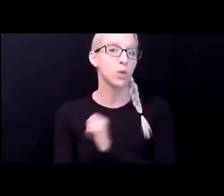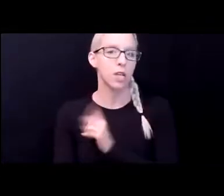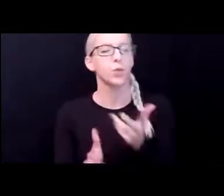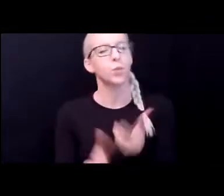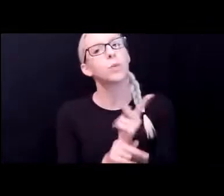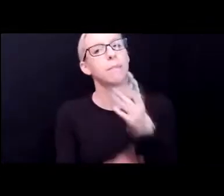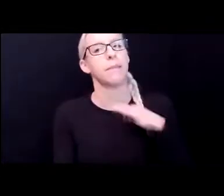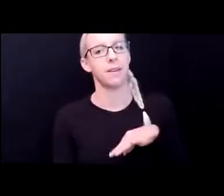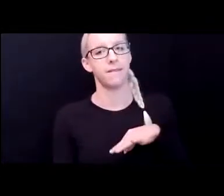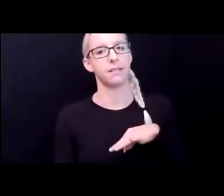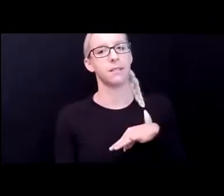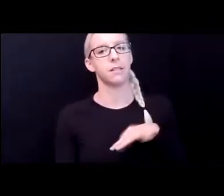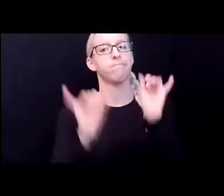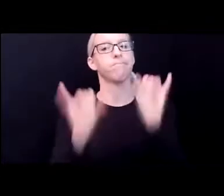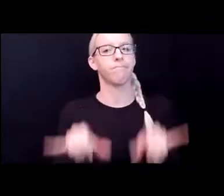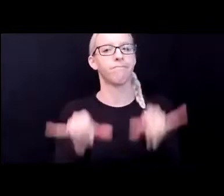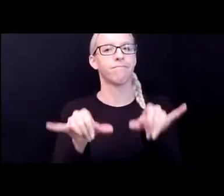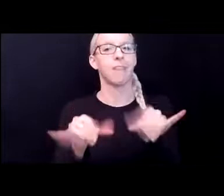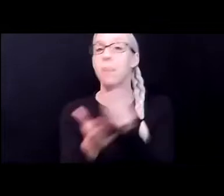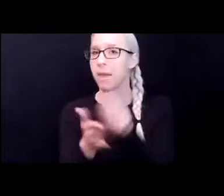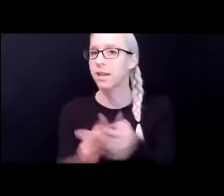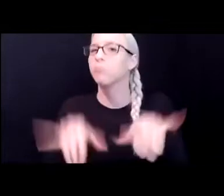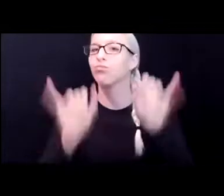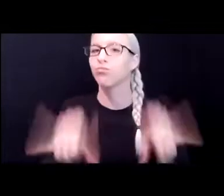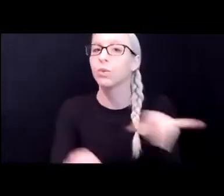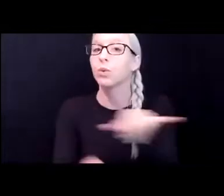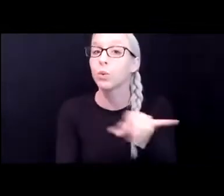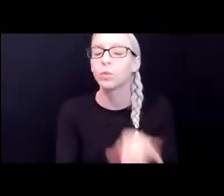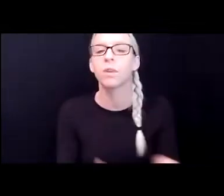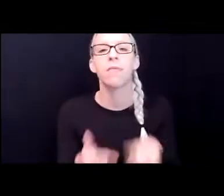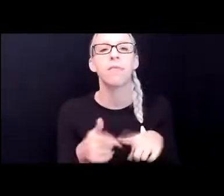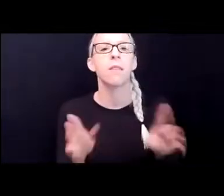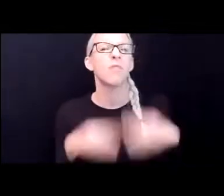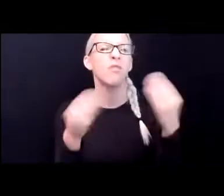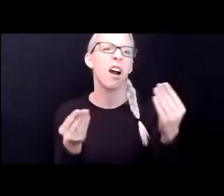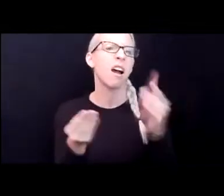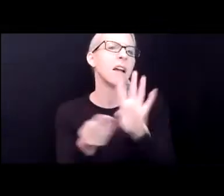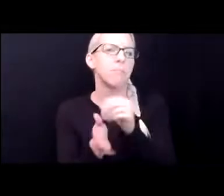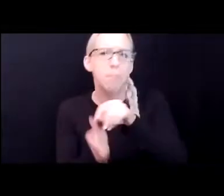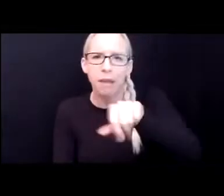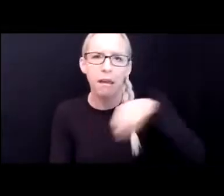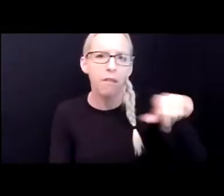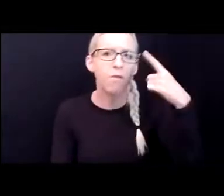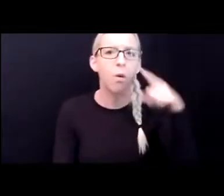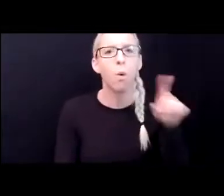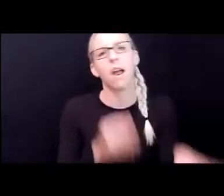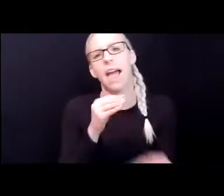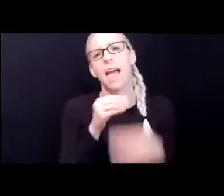in place and the money, and we're going to provide for extra things. The disadvantages might be